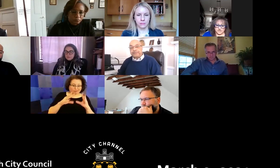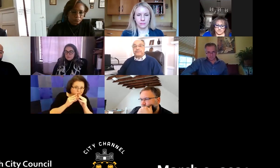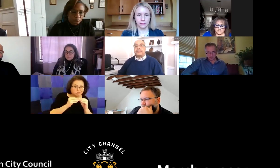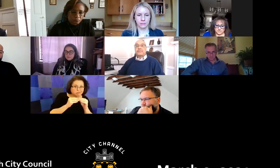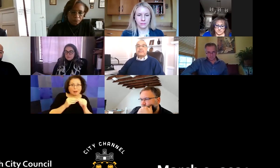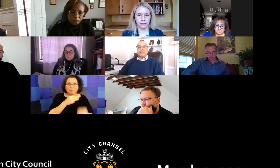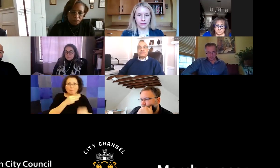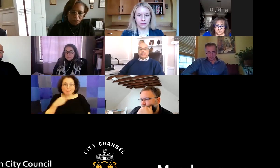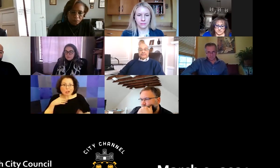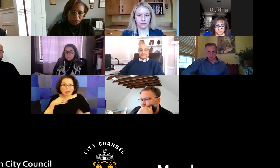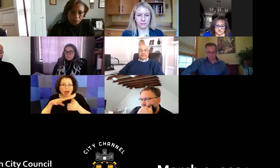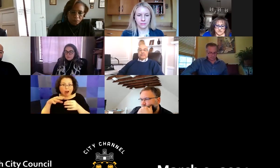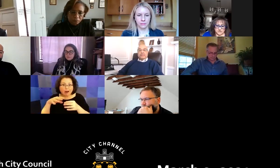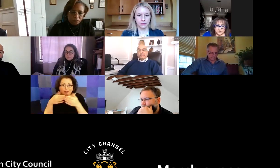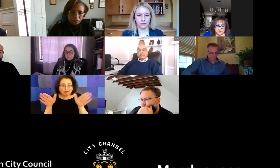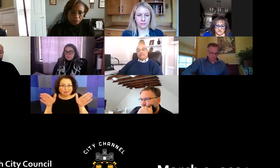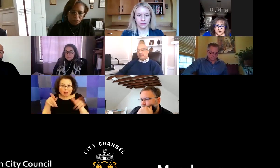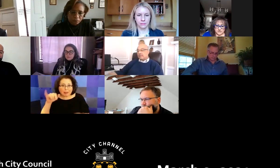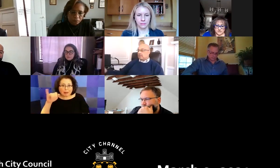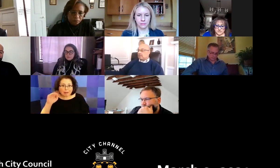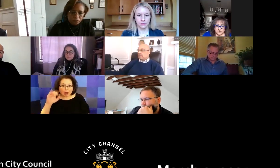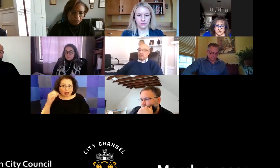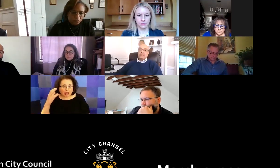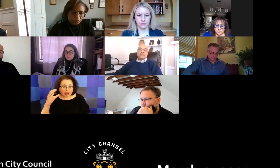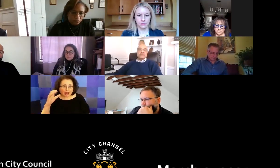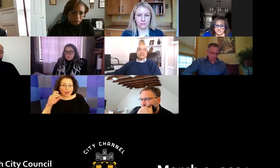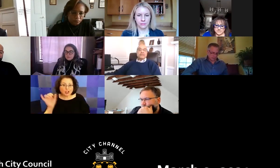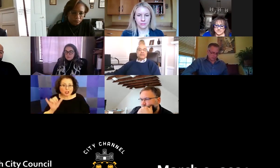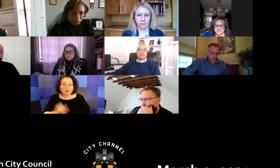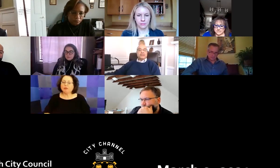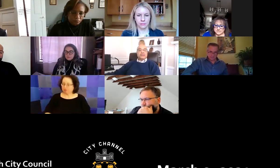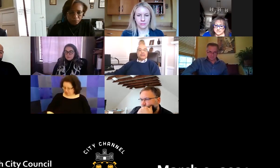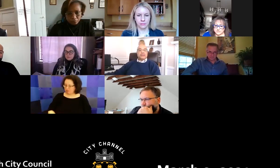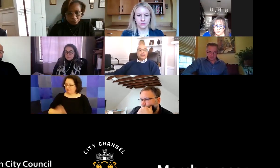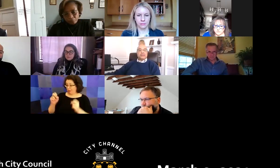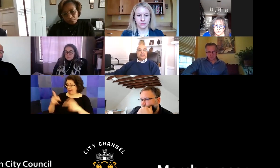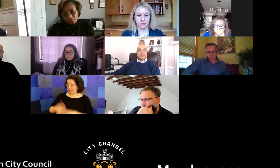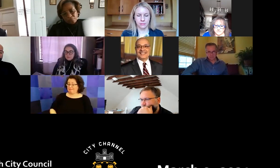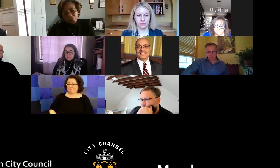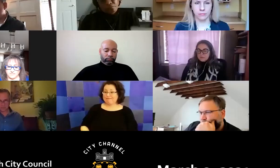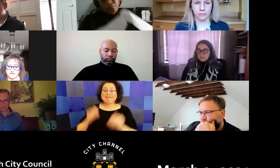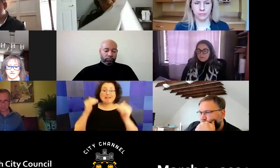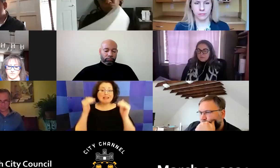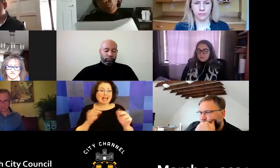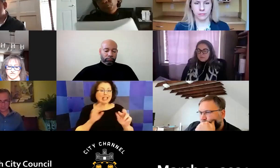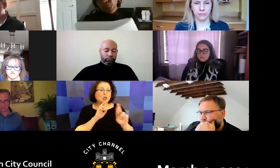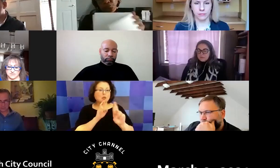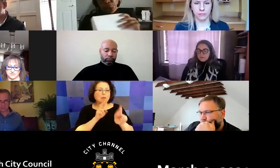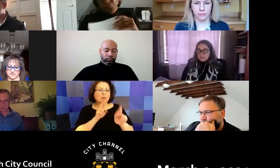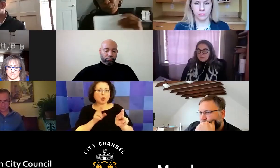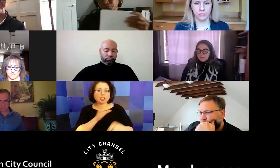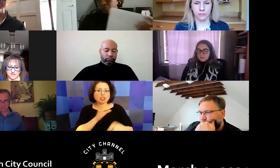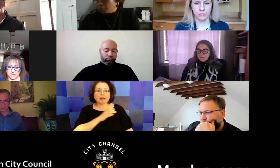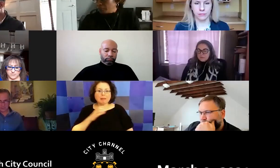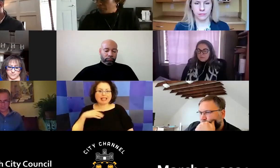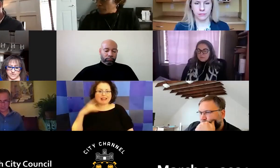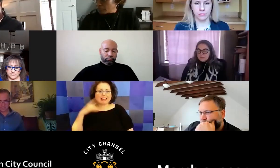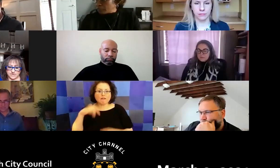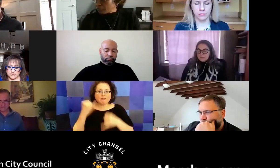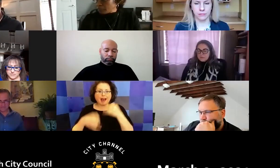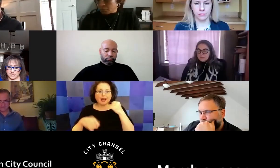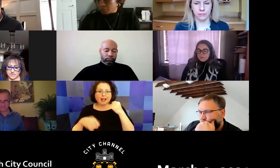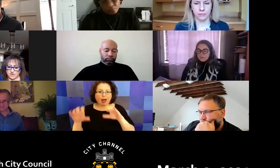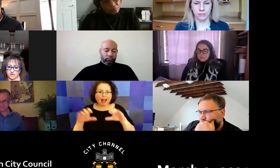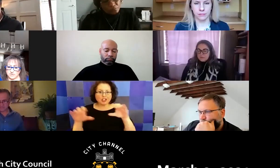Thank you. And our next order of business is the reports of committee for final action. We